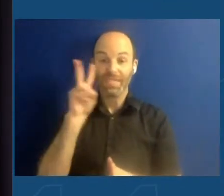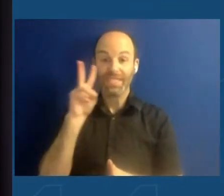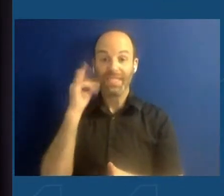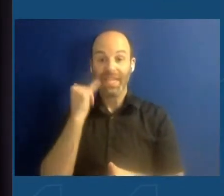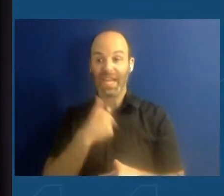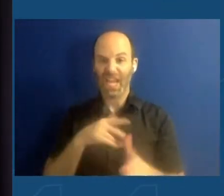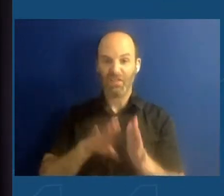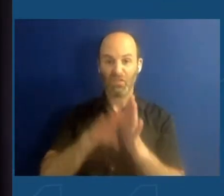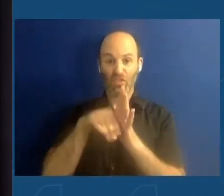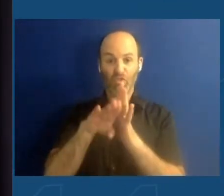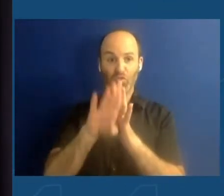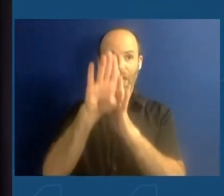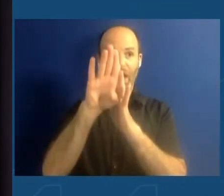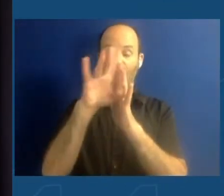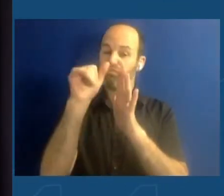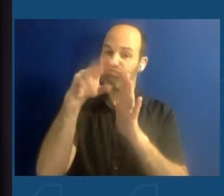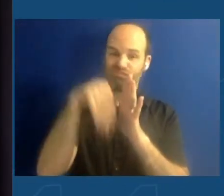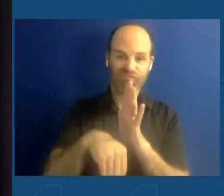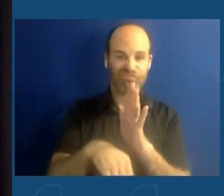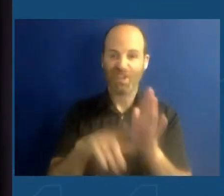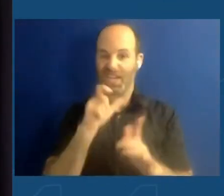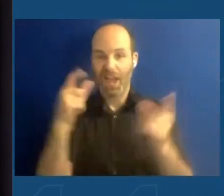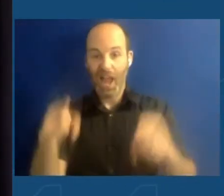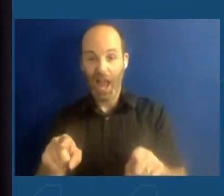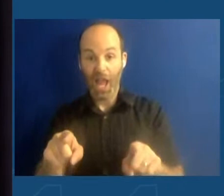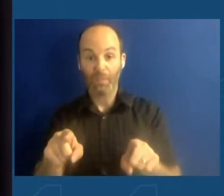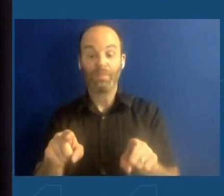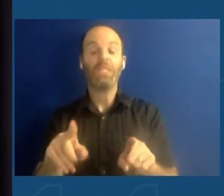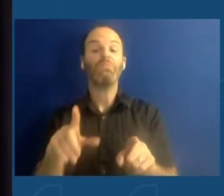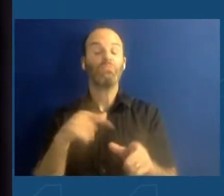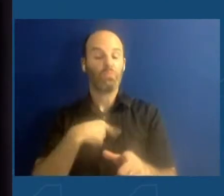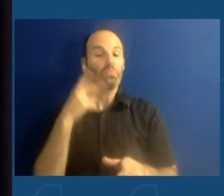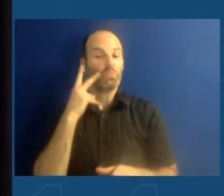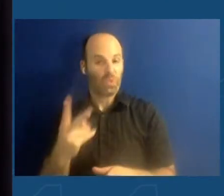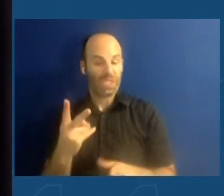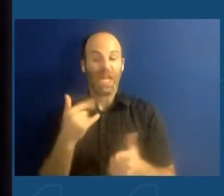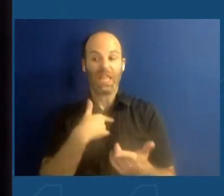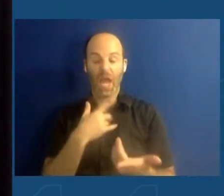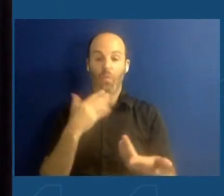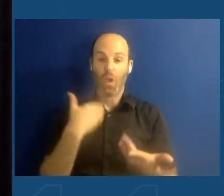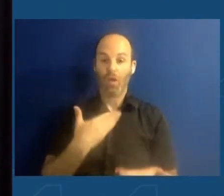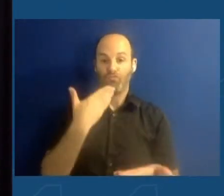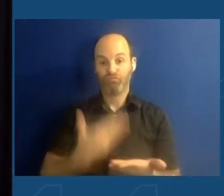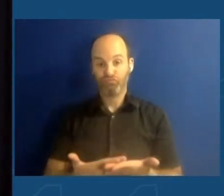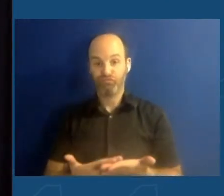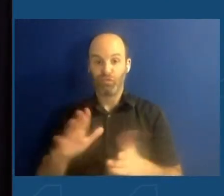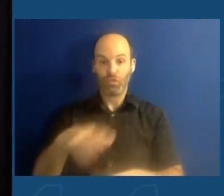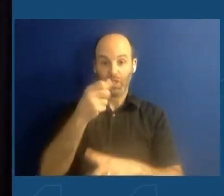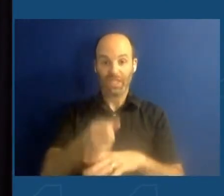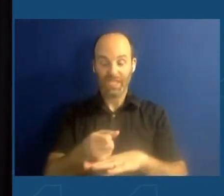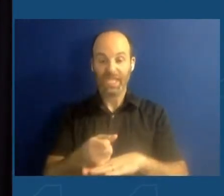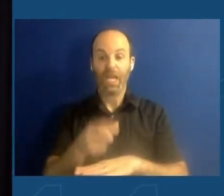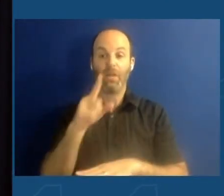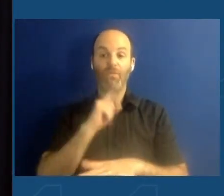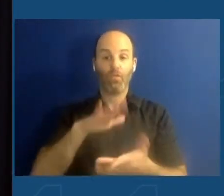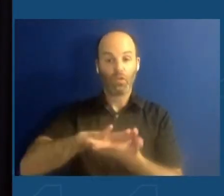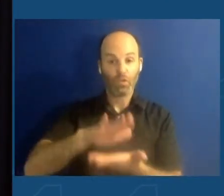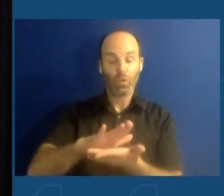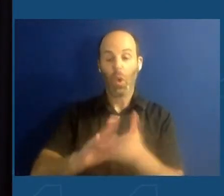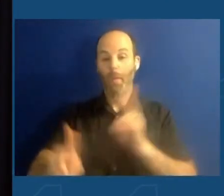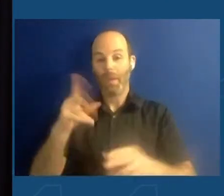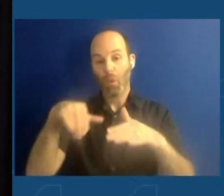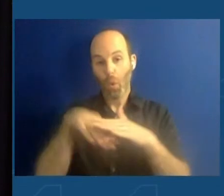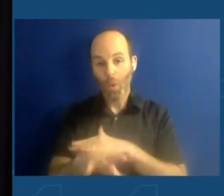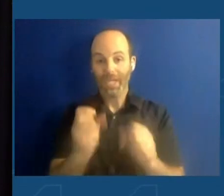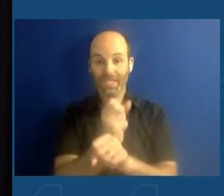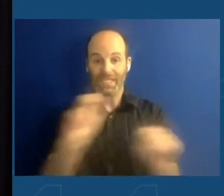would be a good dynamic, that we came through the advent of school and people coming indoors more safely. So again, we took a lot of precautions